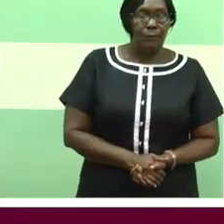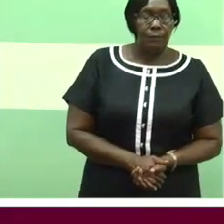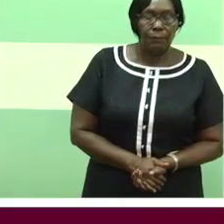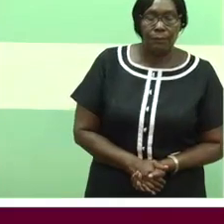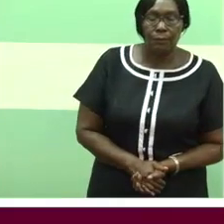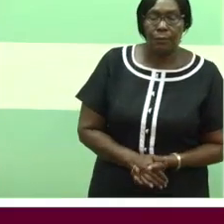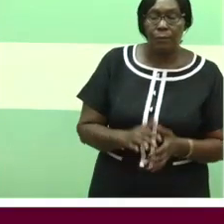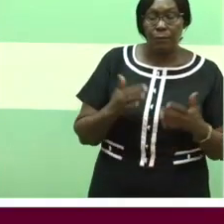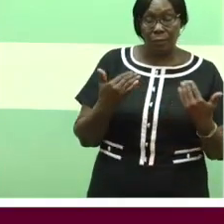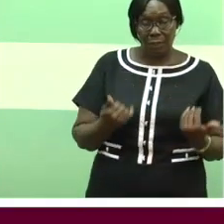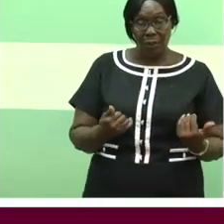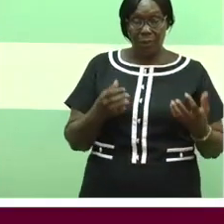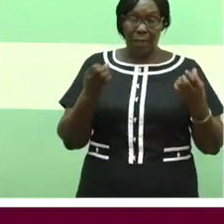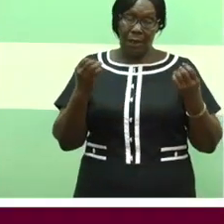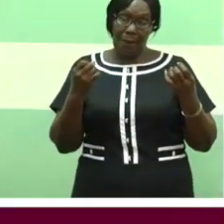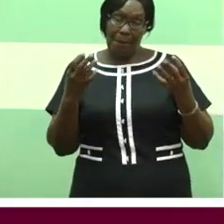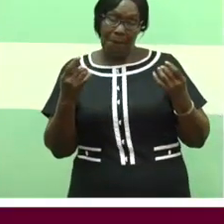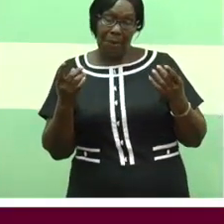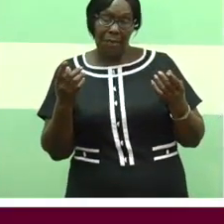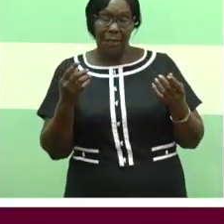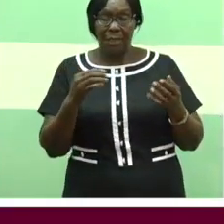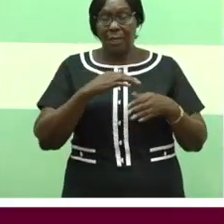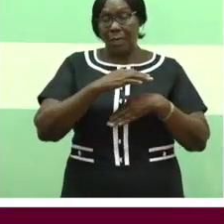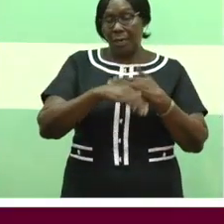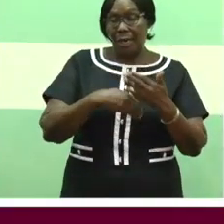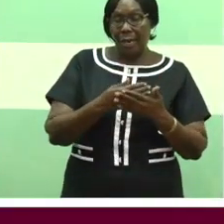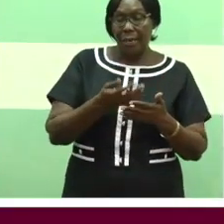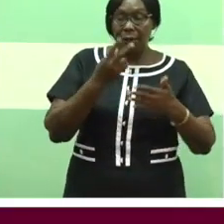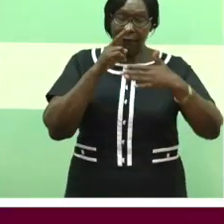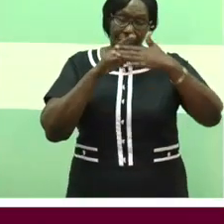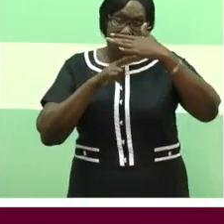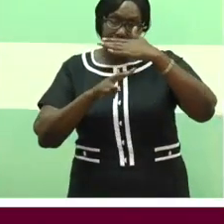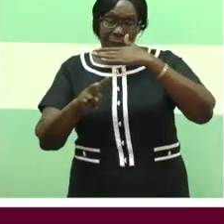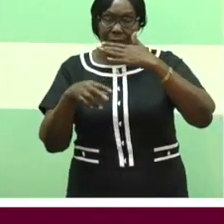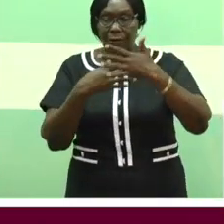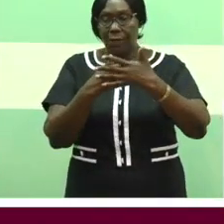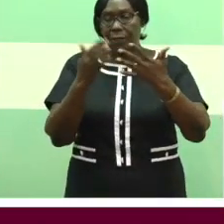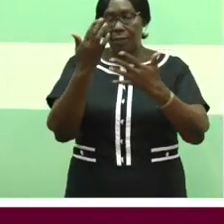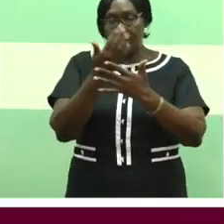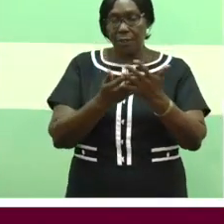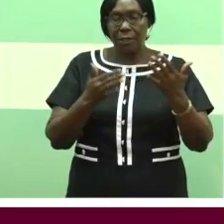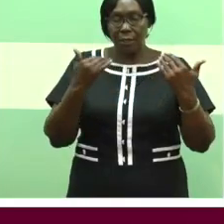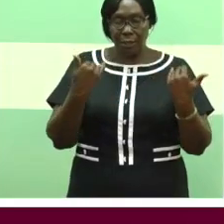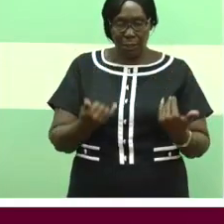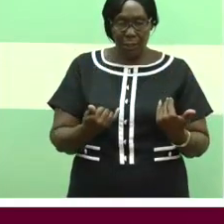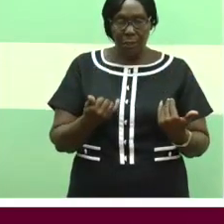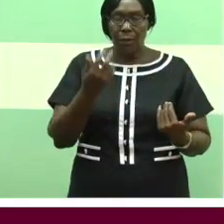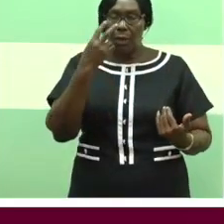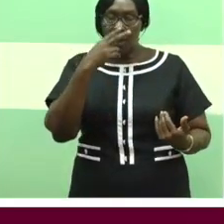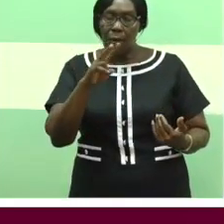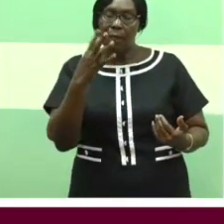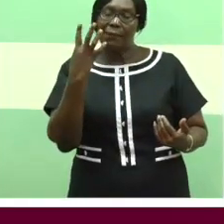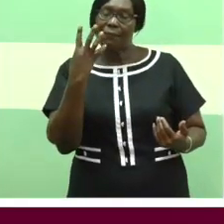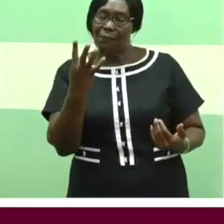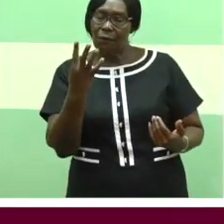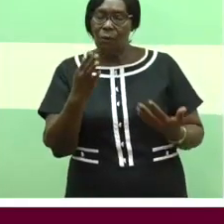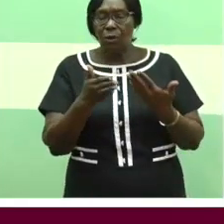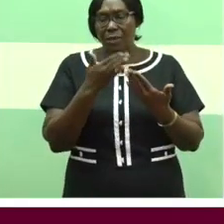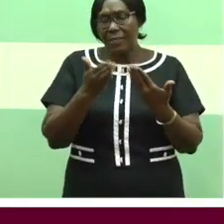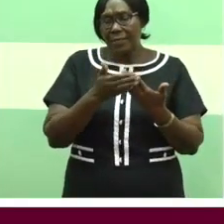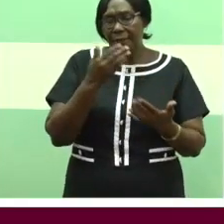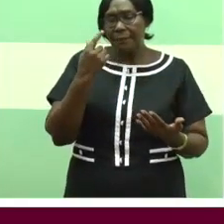Now, there are many types of visual schedule, but for today, we are just going to look at maybe 4 simple ones that